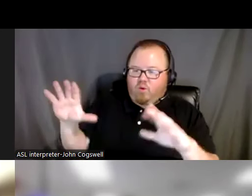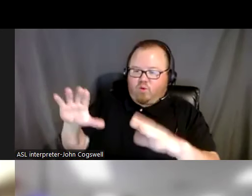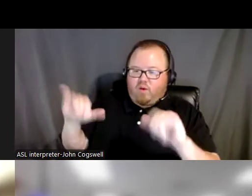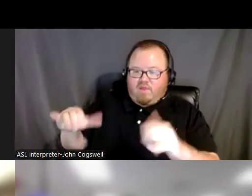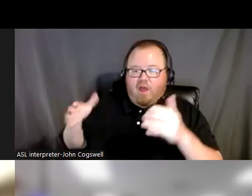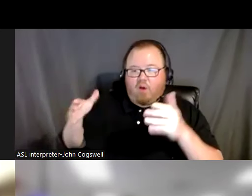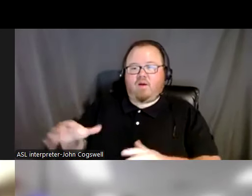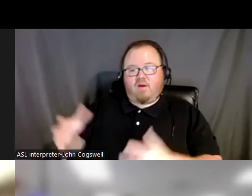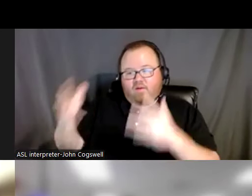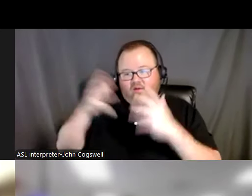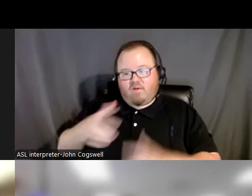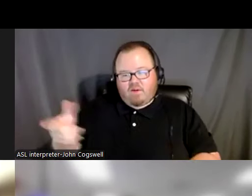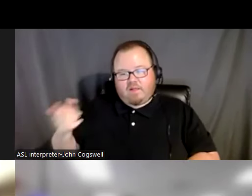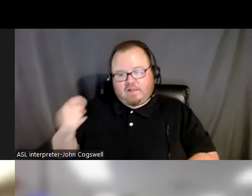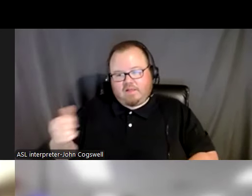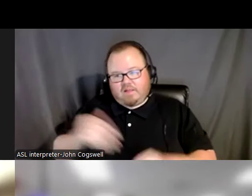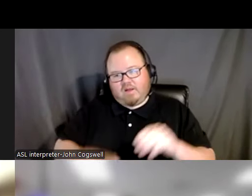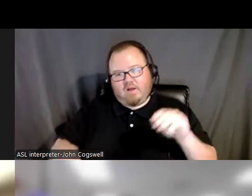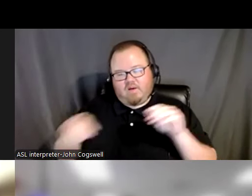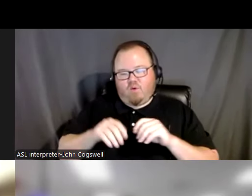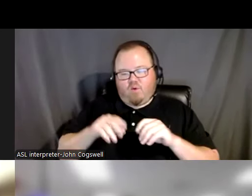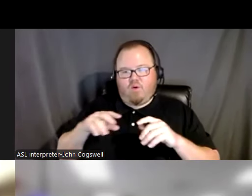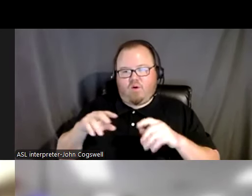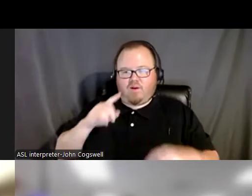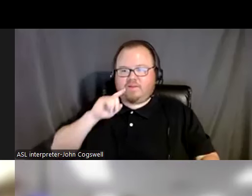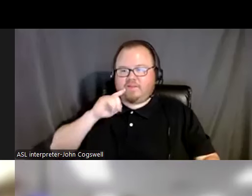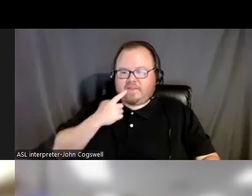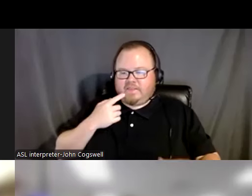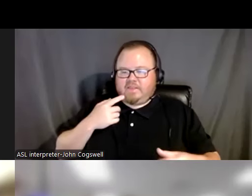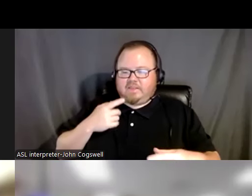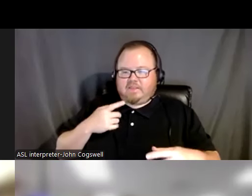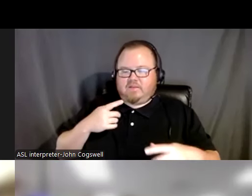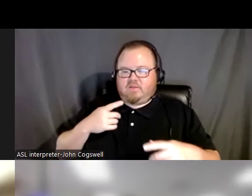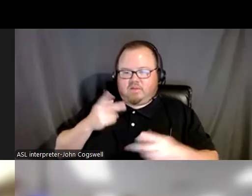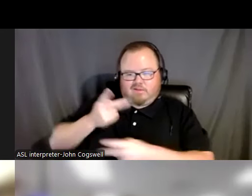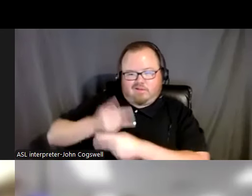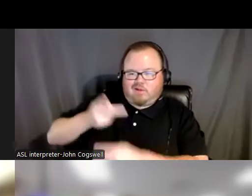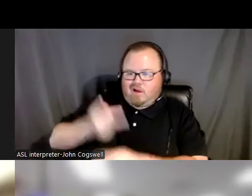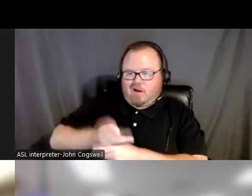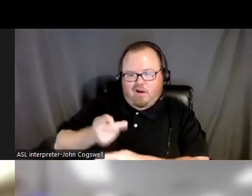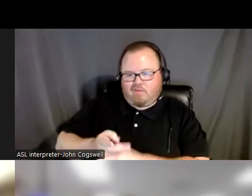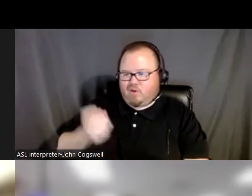unfortunately, they probably need a little bit more intensive care because it's